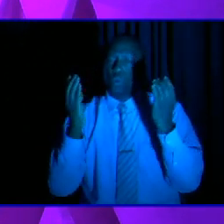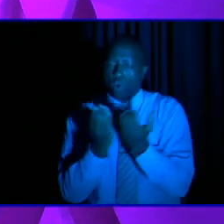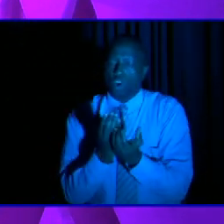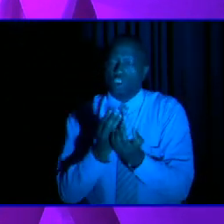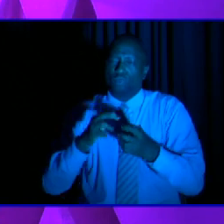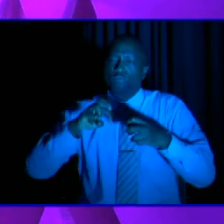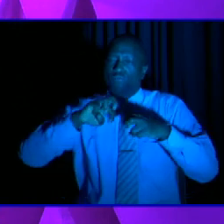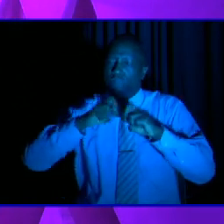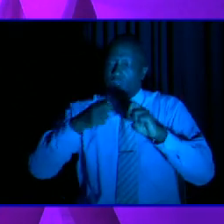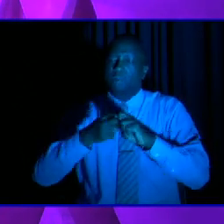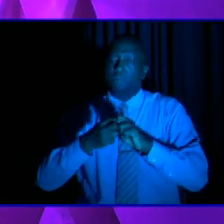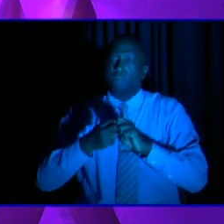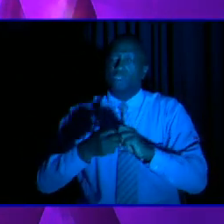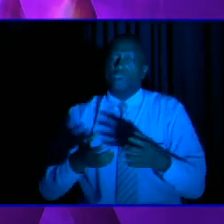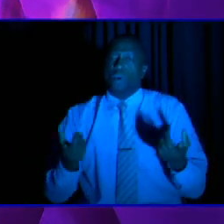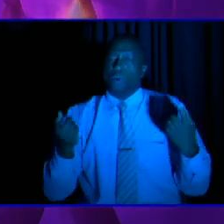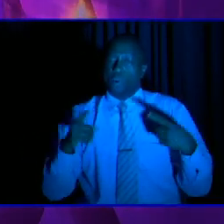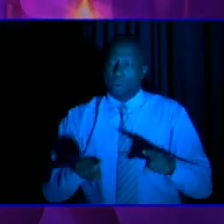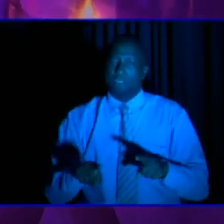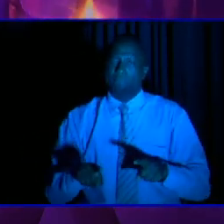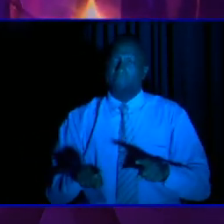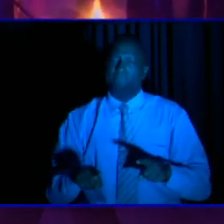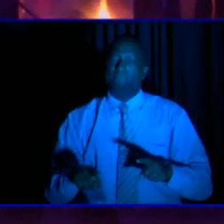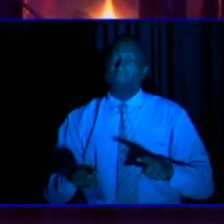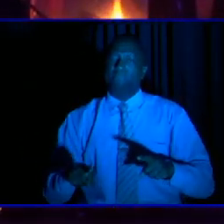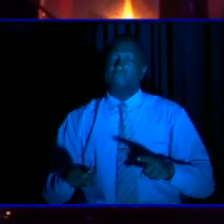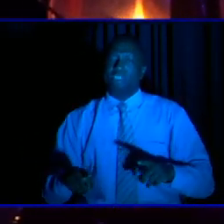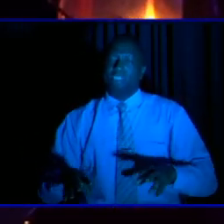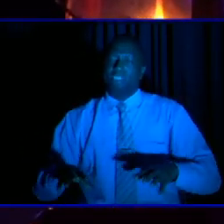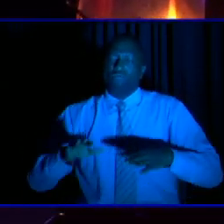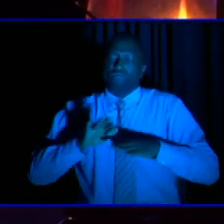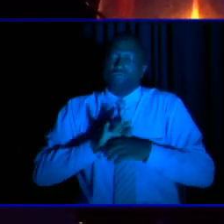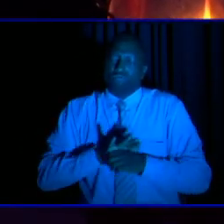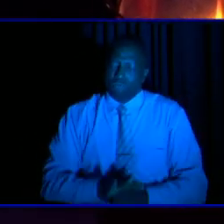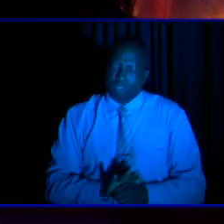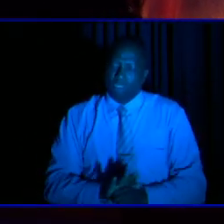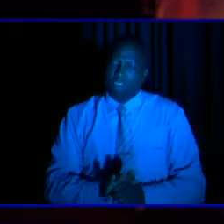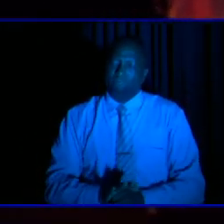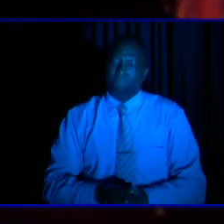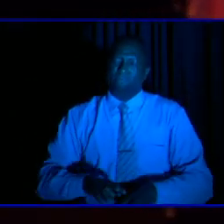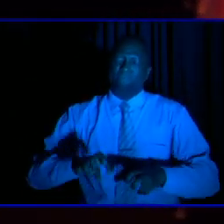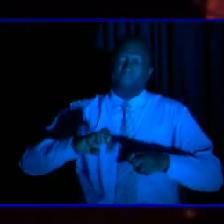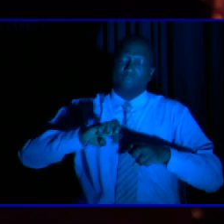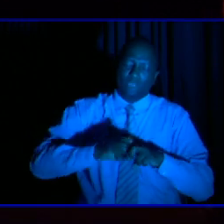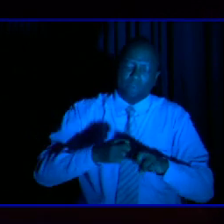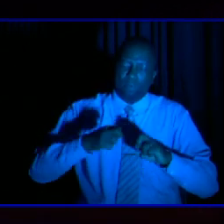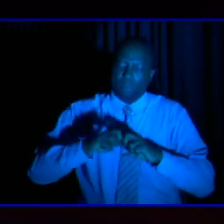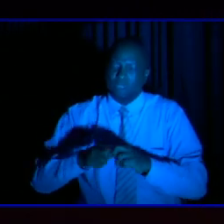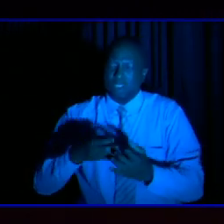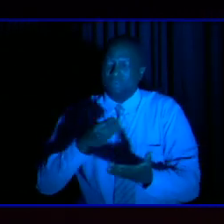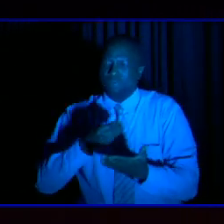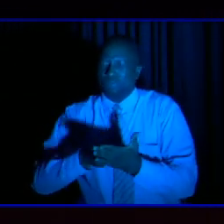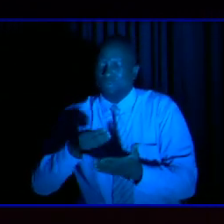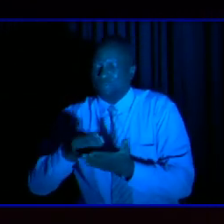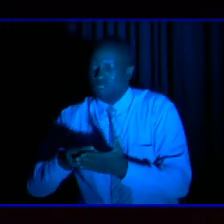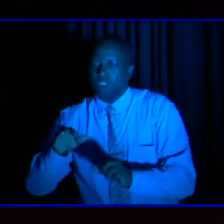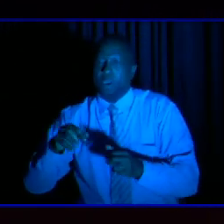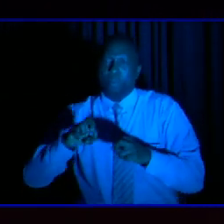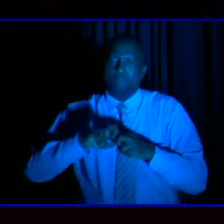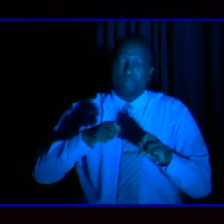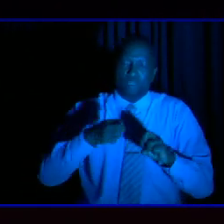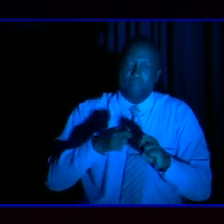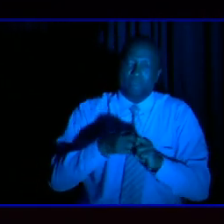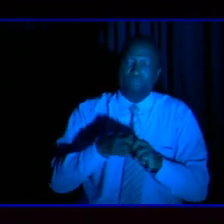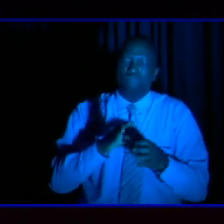when immorality, when the stresses and strain of the financial burdens